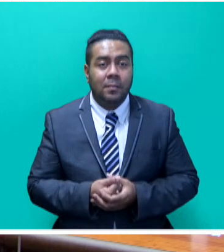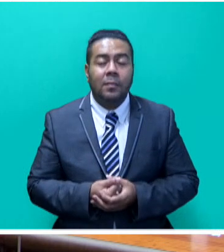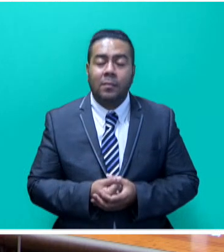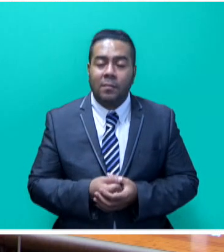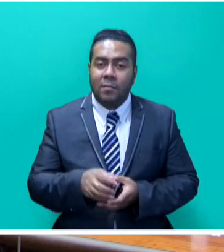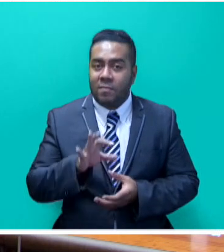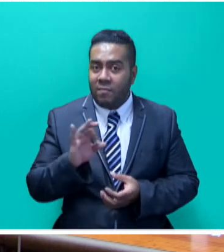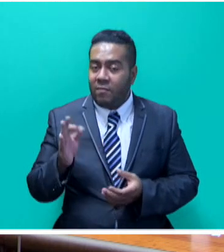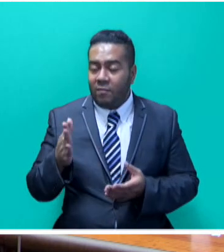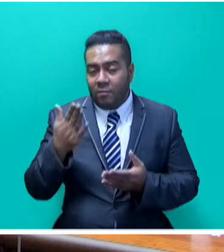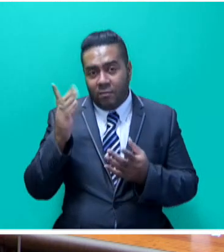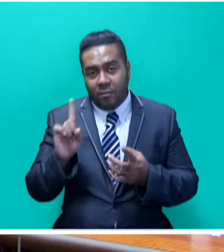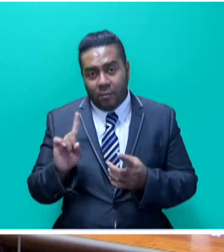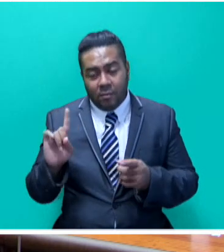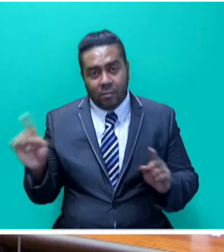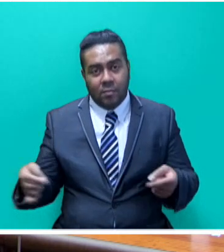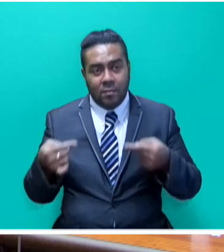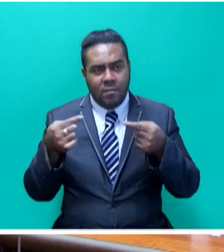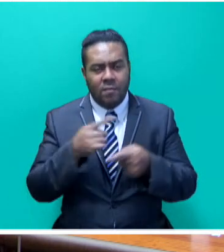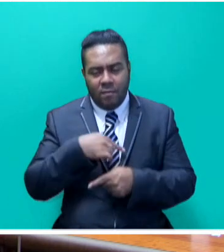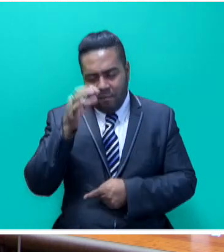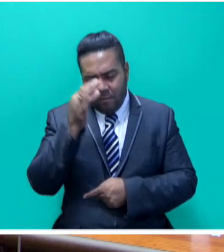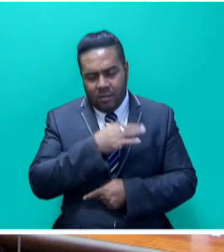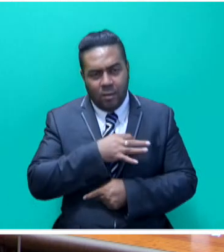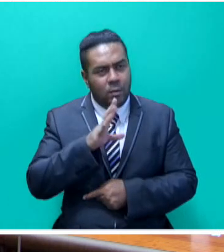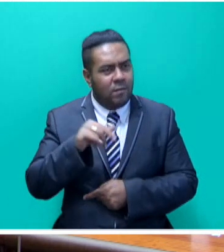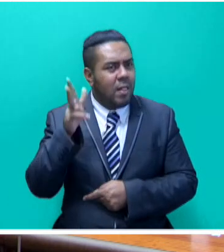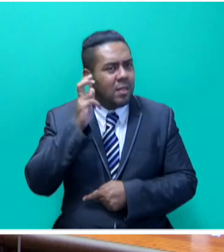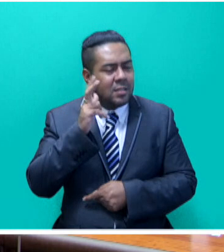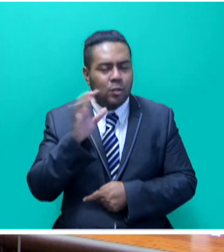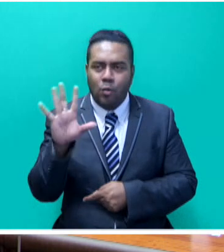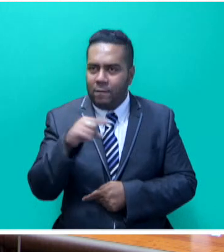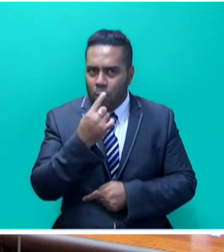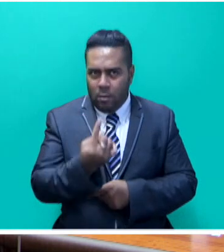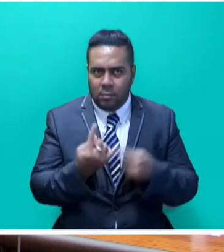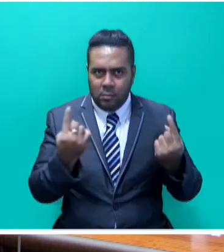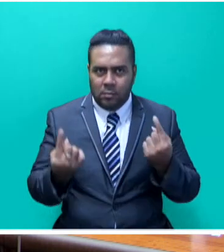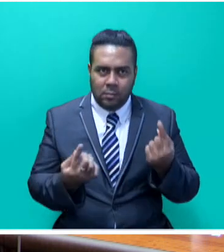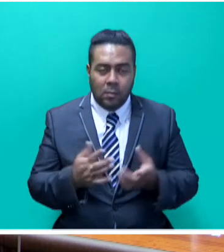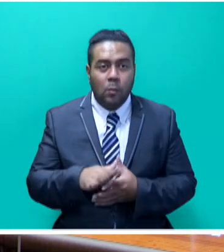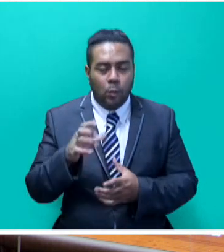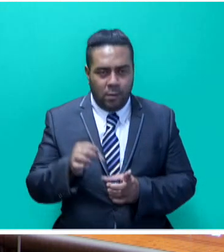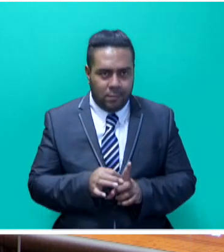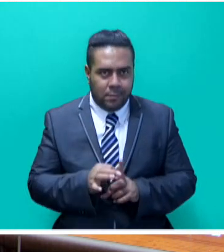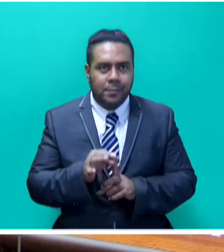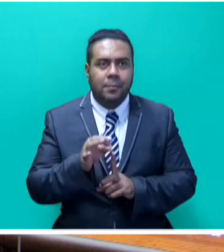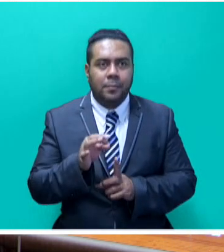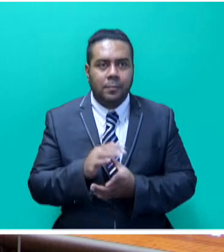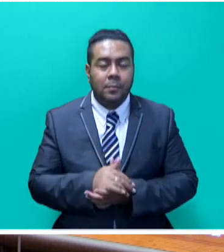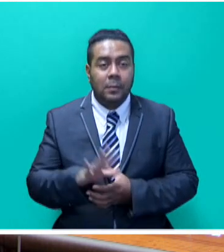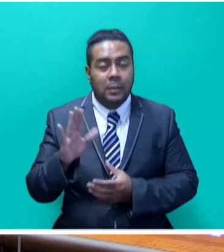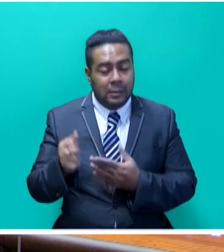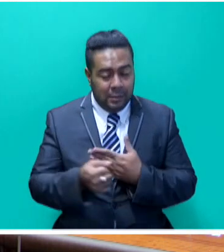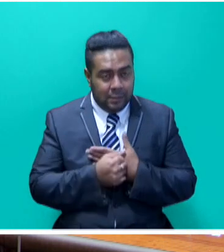to what the opposition may believe, we've gone about and listened to everybody. Mr. Speaker, sir, we have progressively and